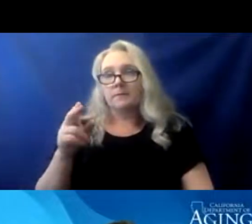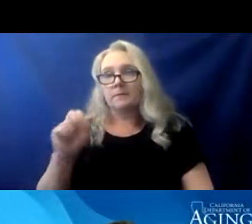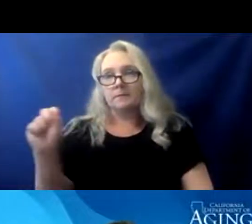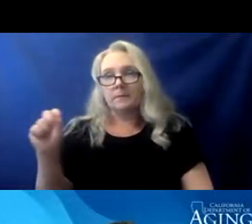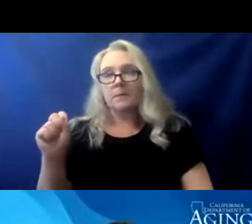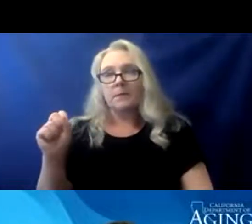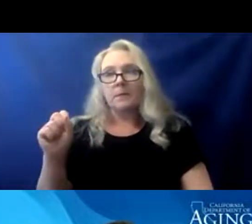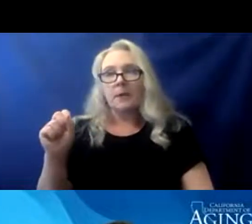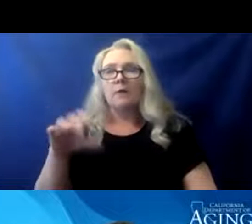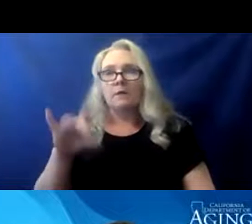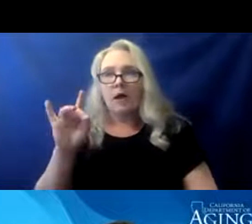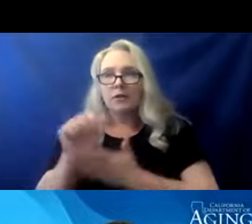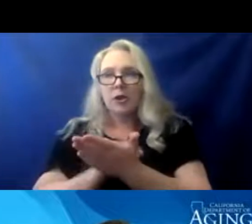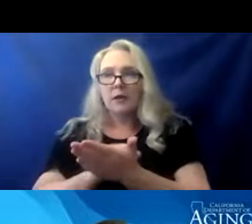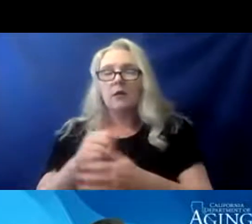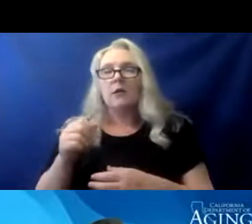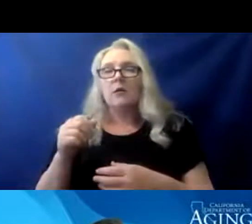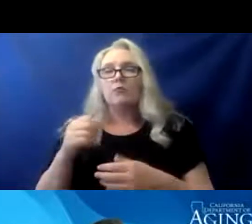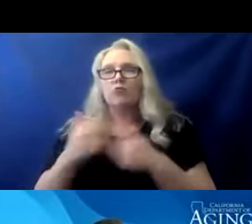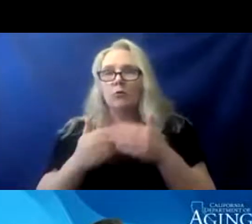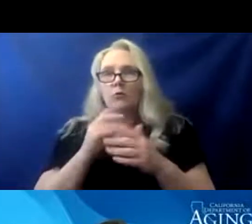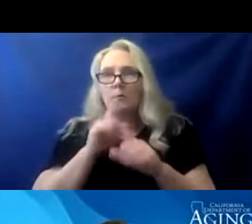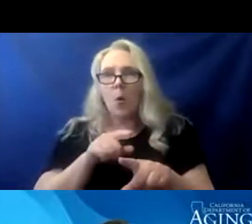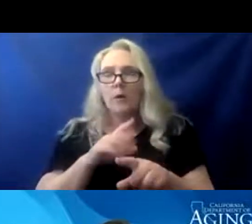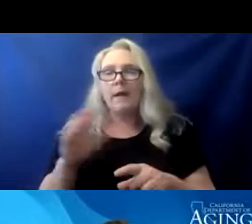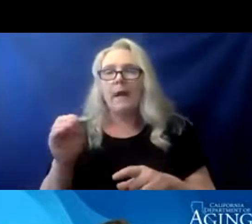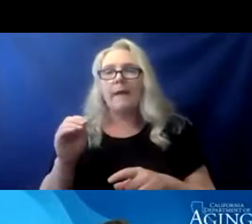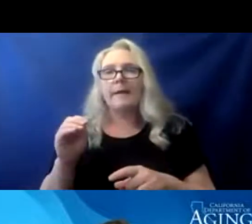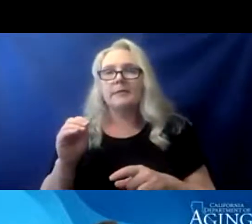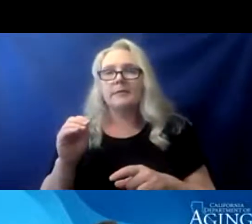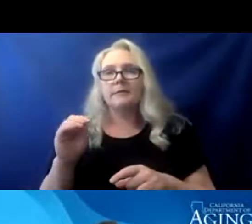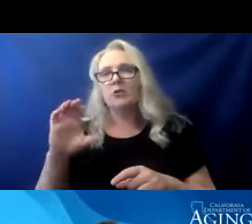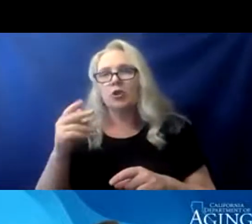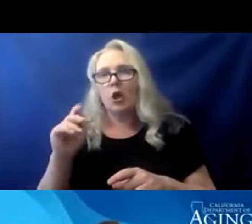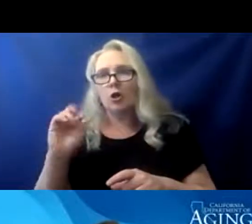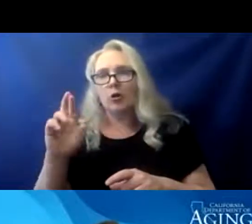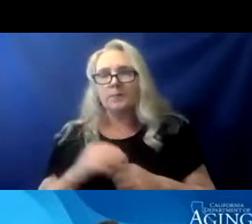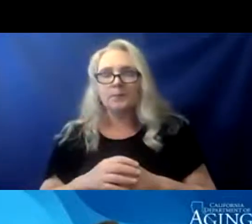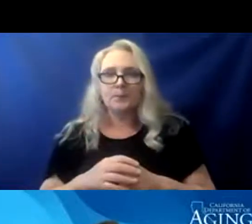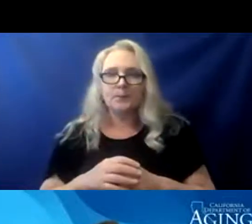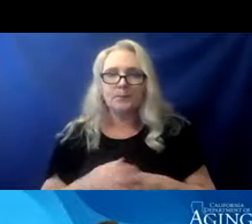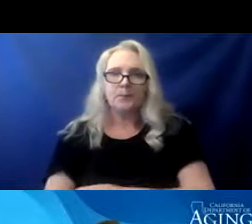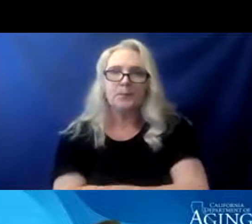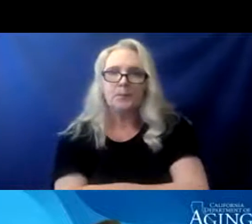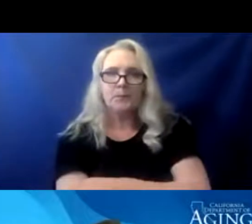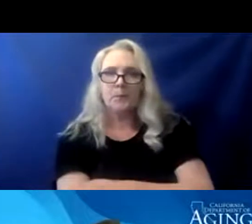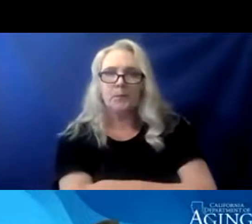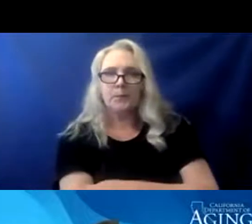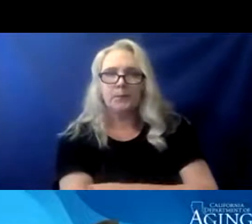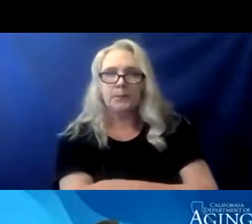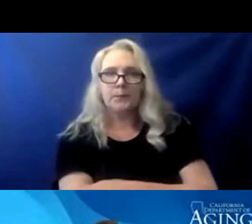agenda, the progress report, and the charter posted soon. This is really, I keep coming back to advice